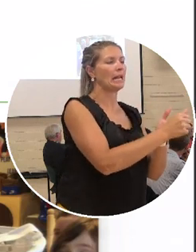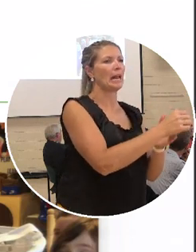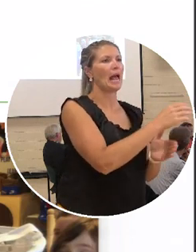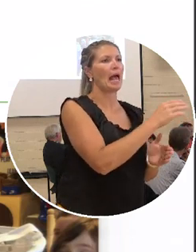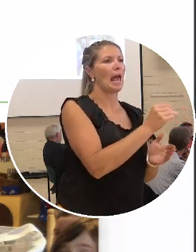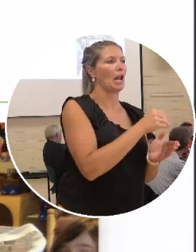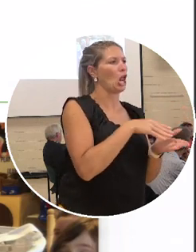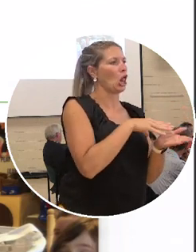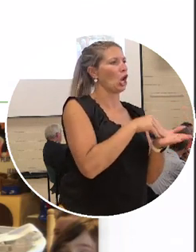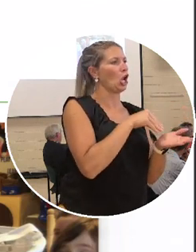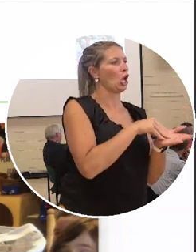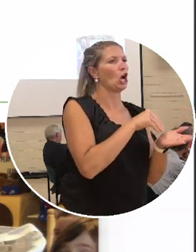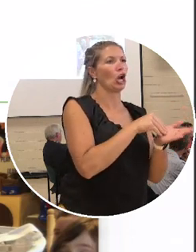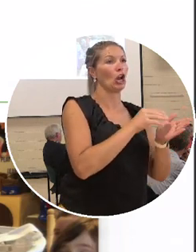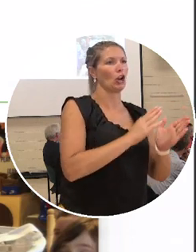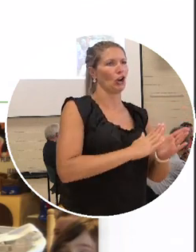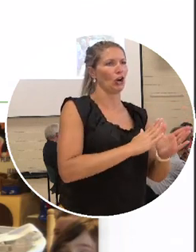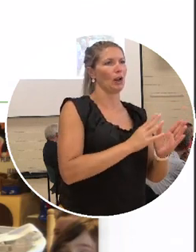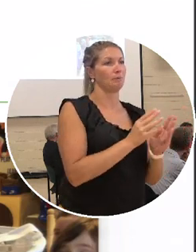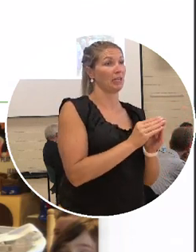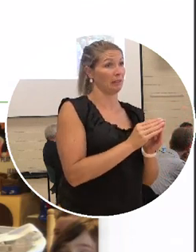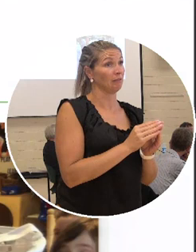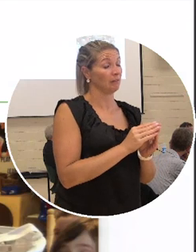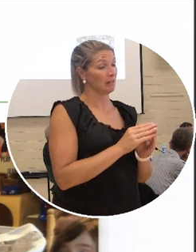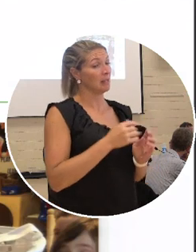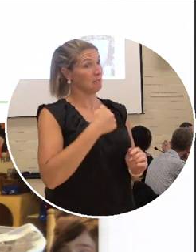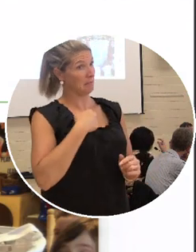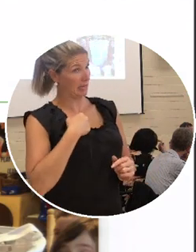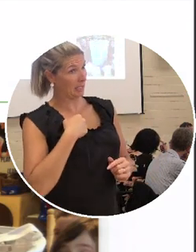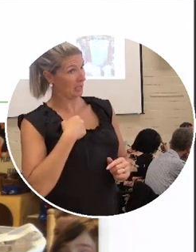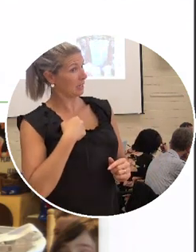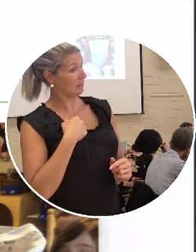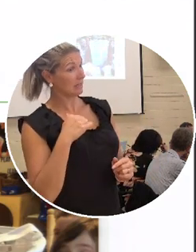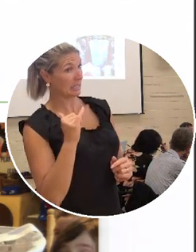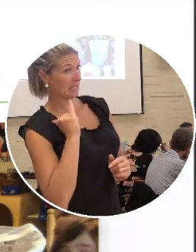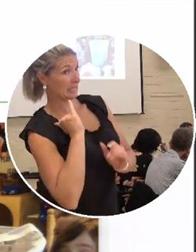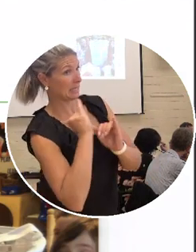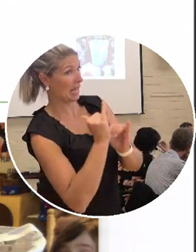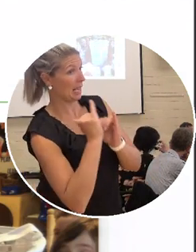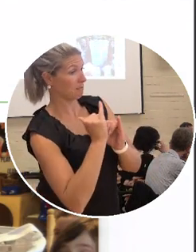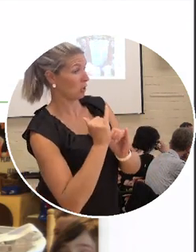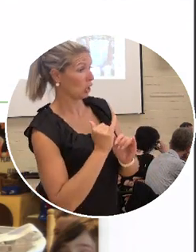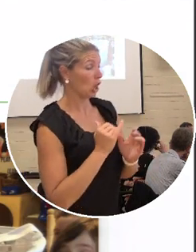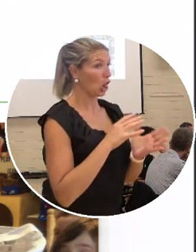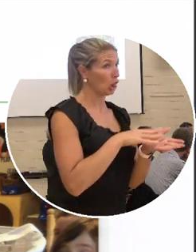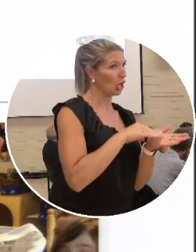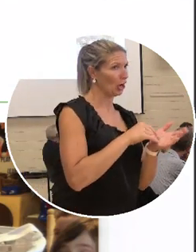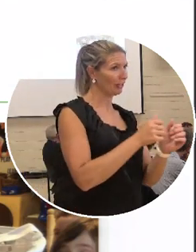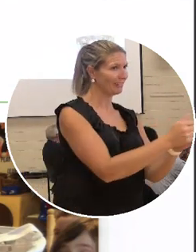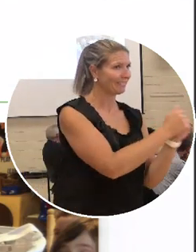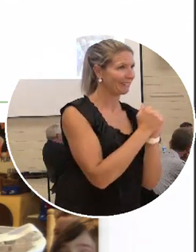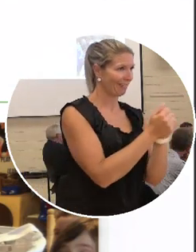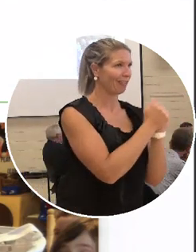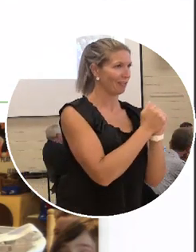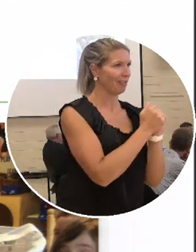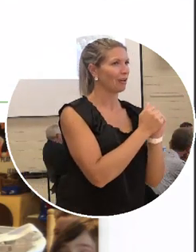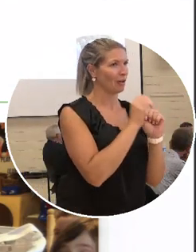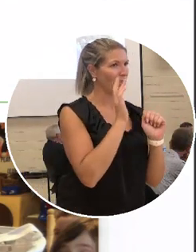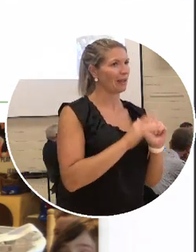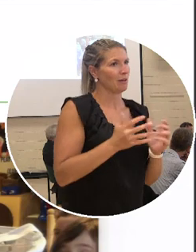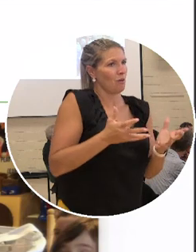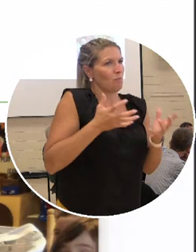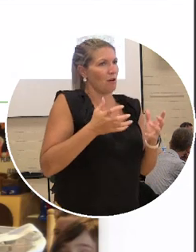is that all of us, me included, are learning together as to how best to maximize student